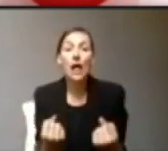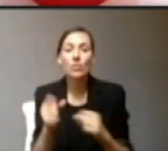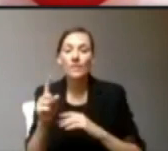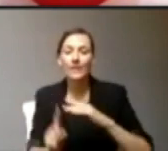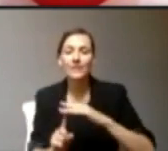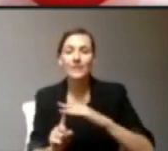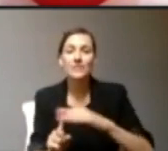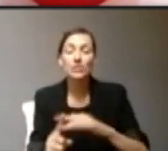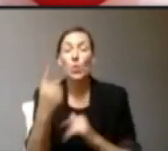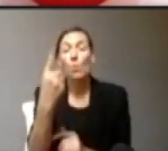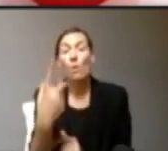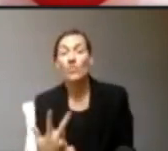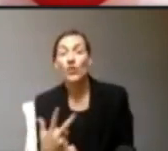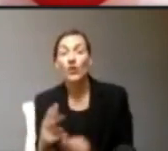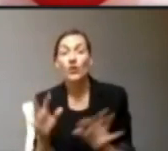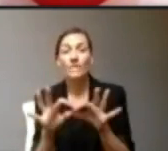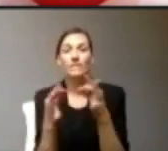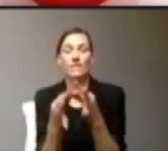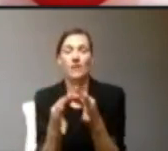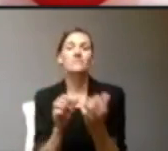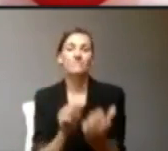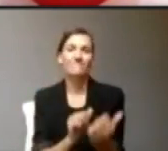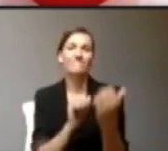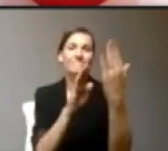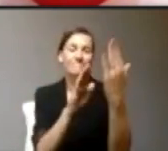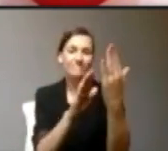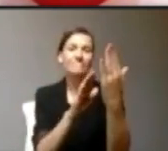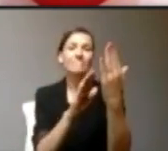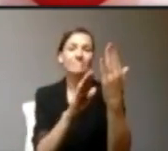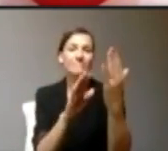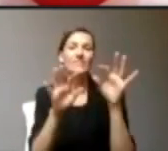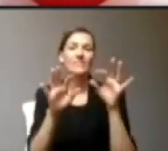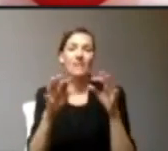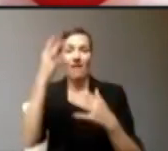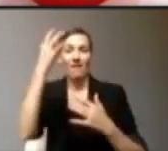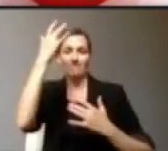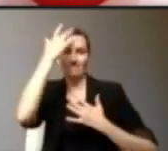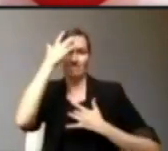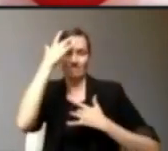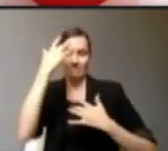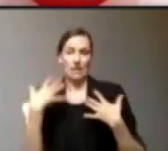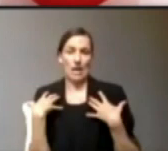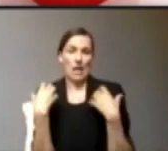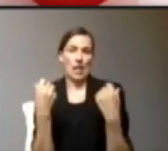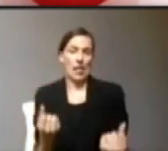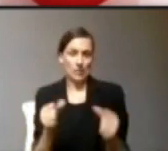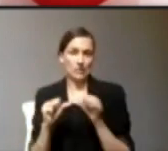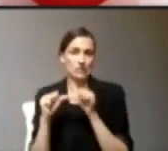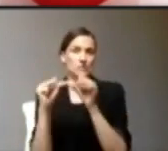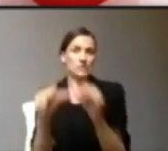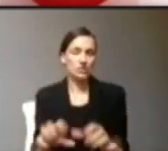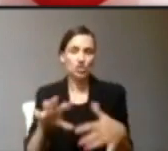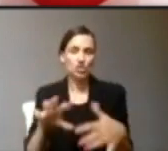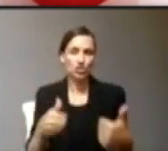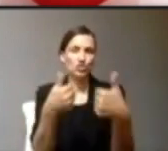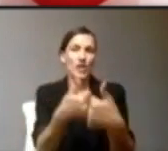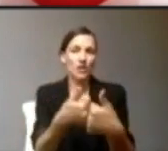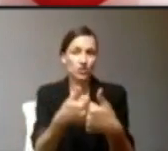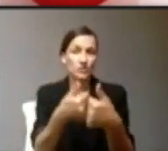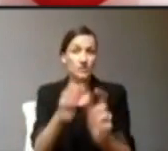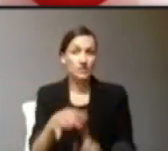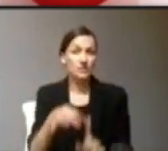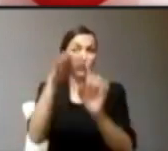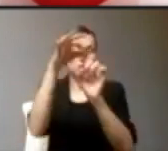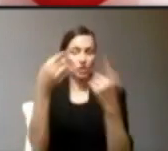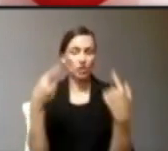the families face chronic health conditions. So these are families that, you know, are generally facing challenges, and especially during